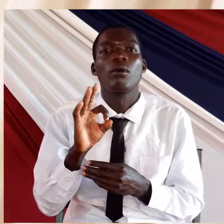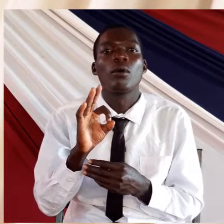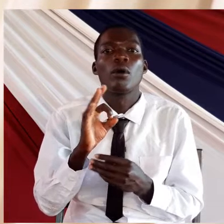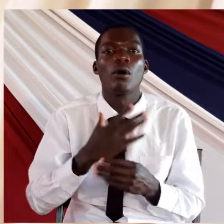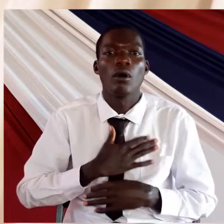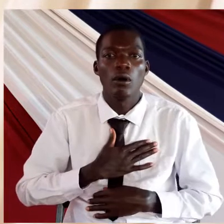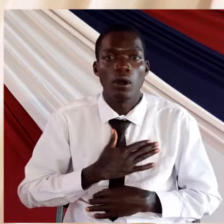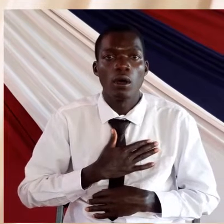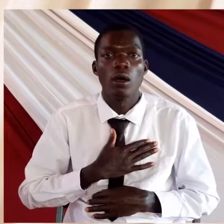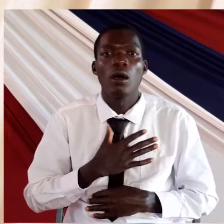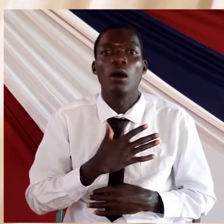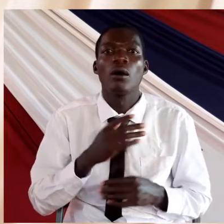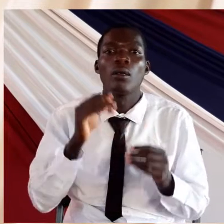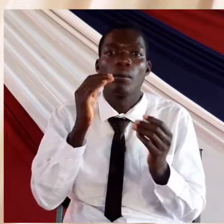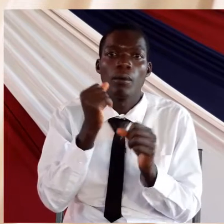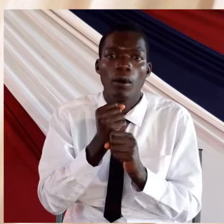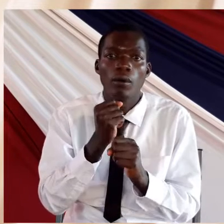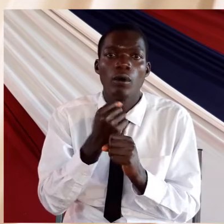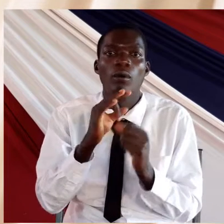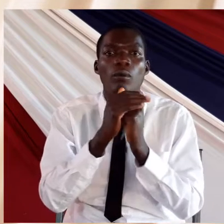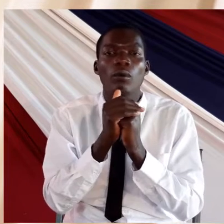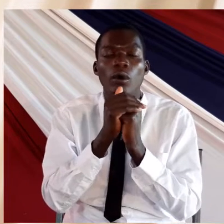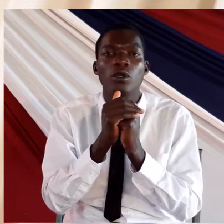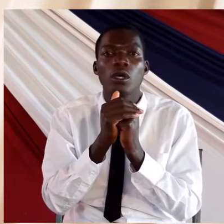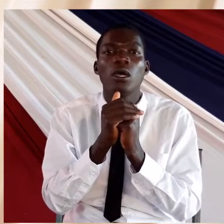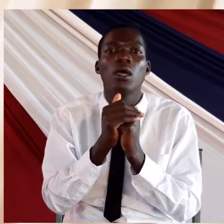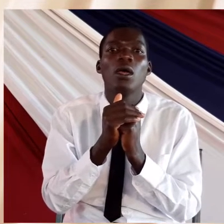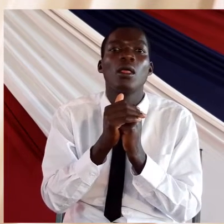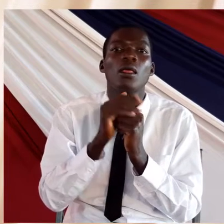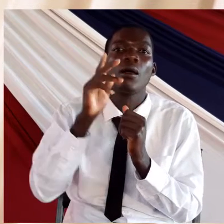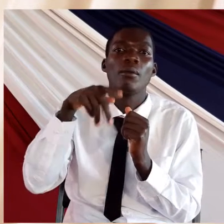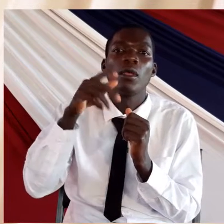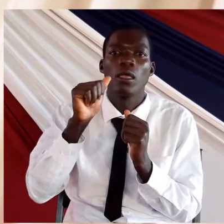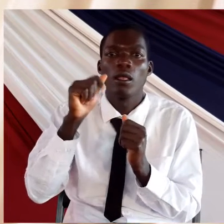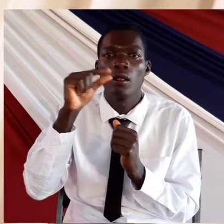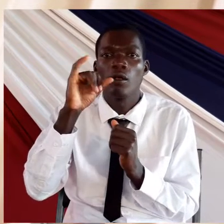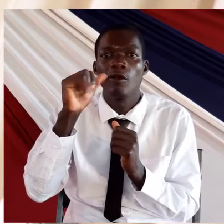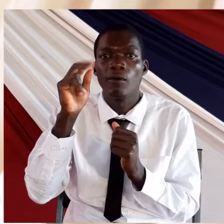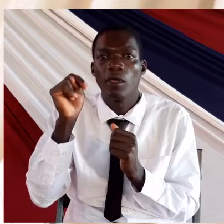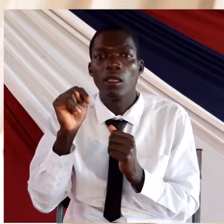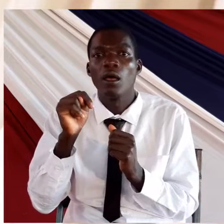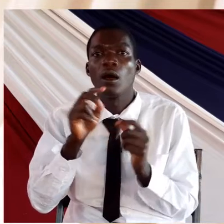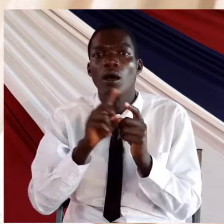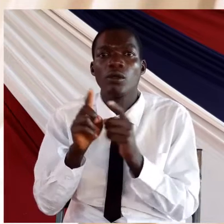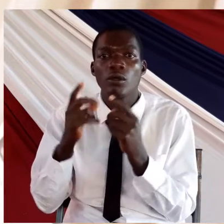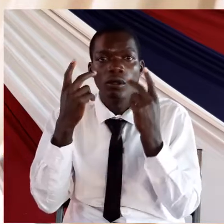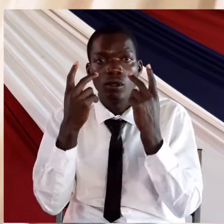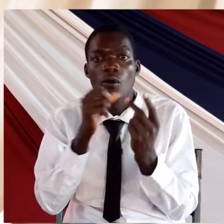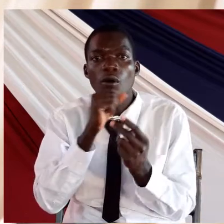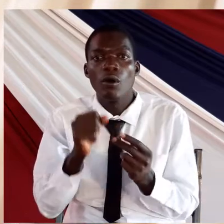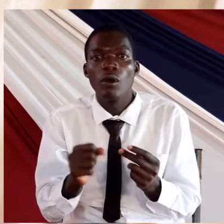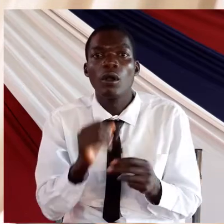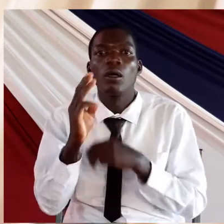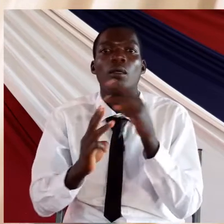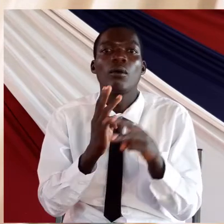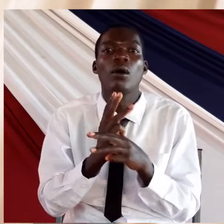The argument there, or the purpose of those angels, was to hold the wheels and to show the whole